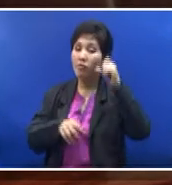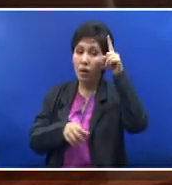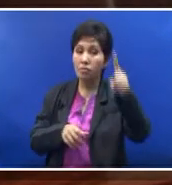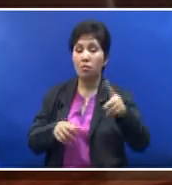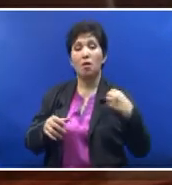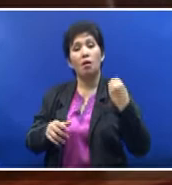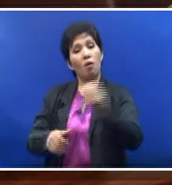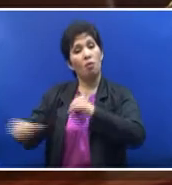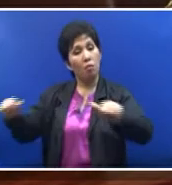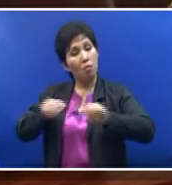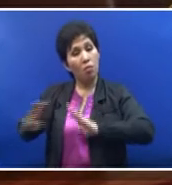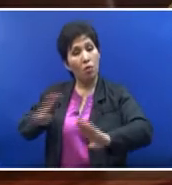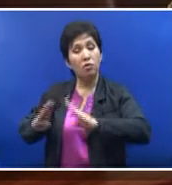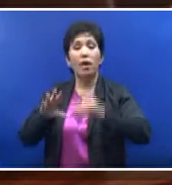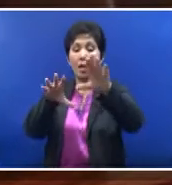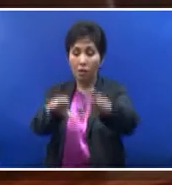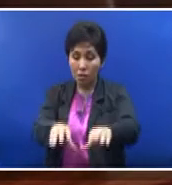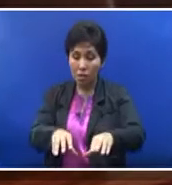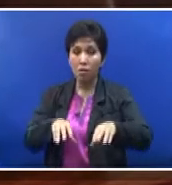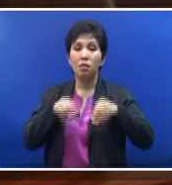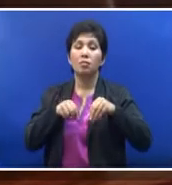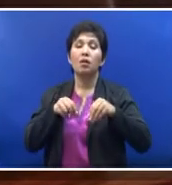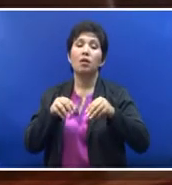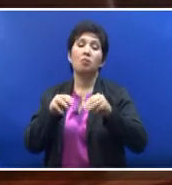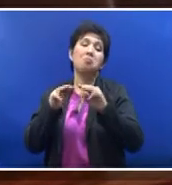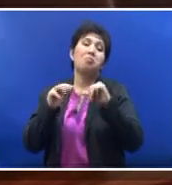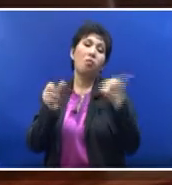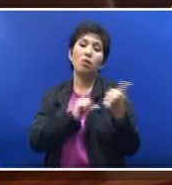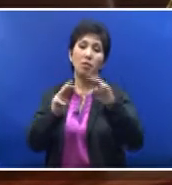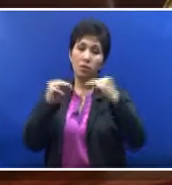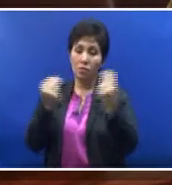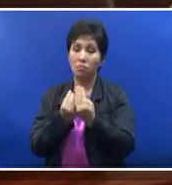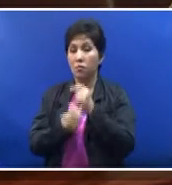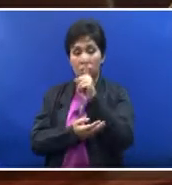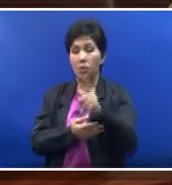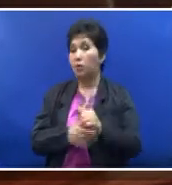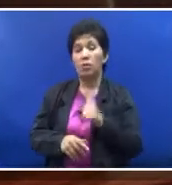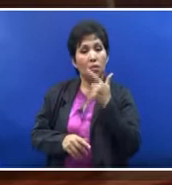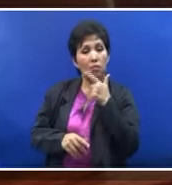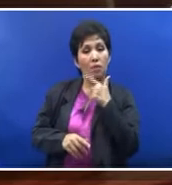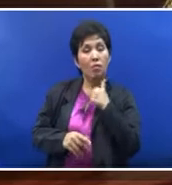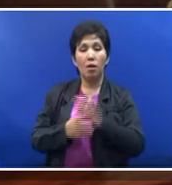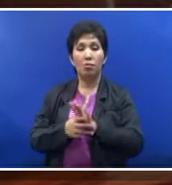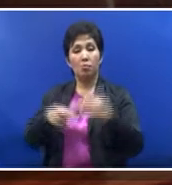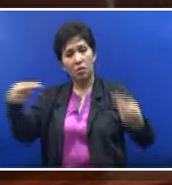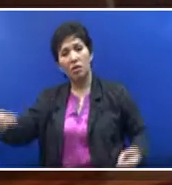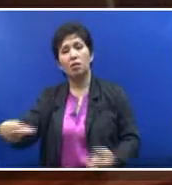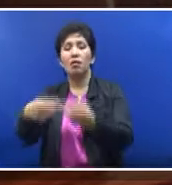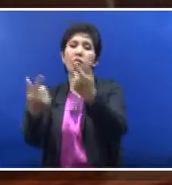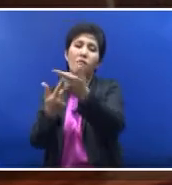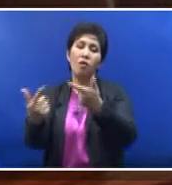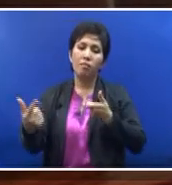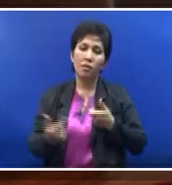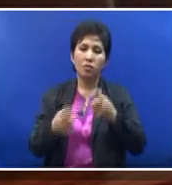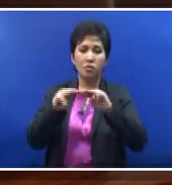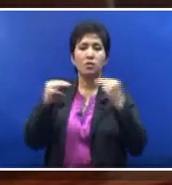our action and it is approved by the society. Of course, we do not want to be alienated from the